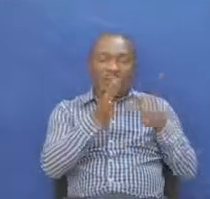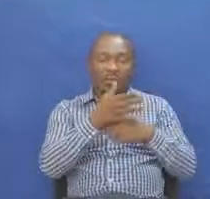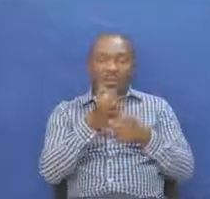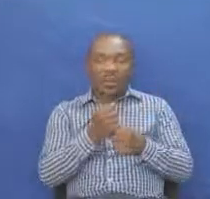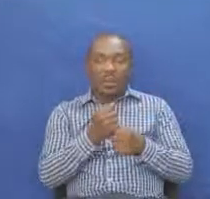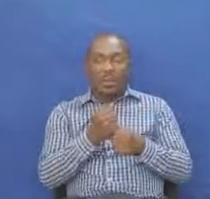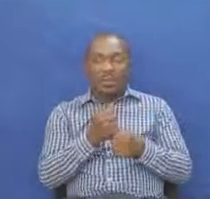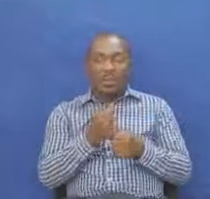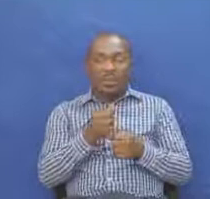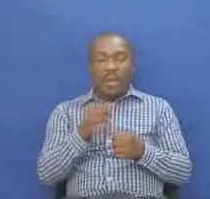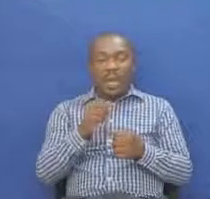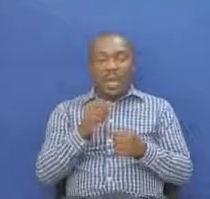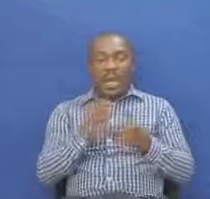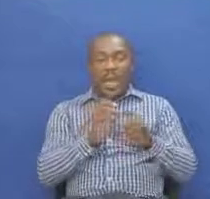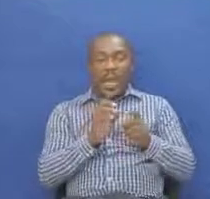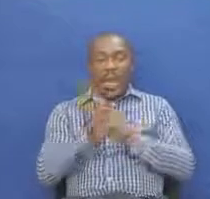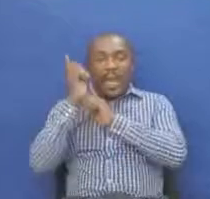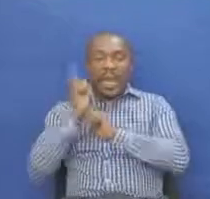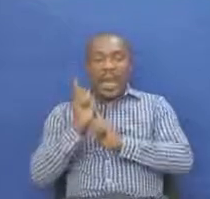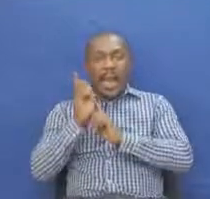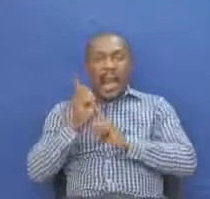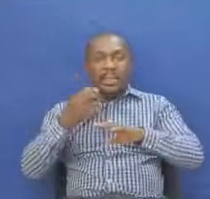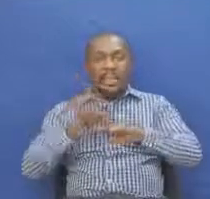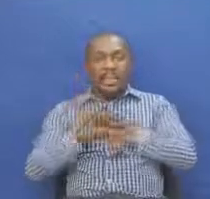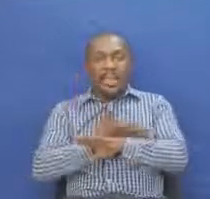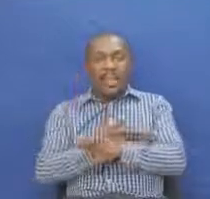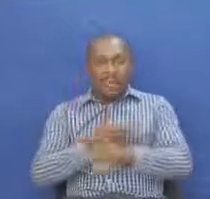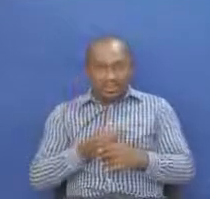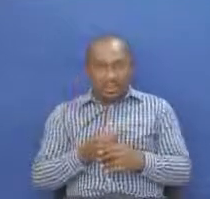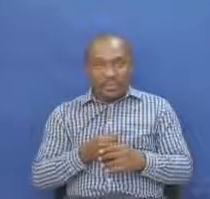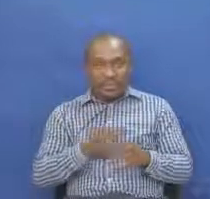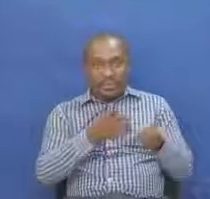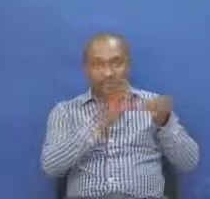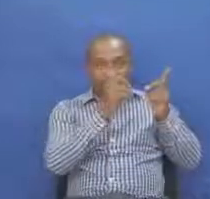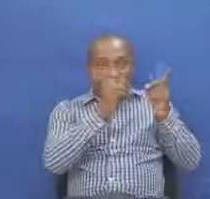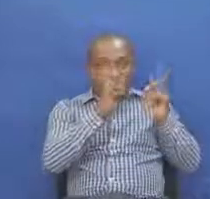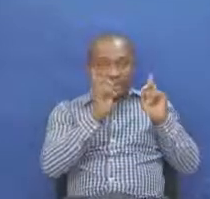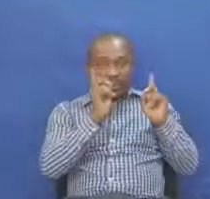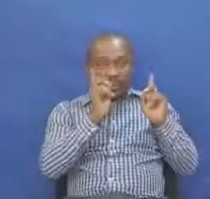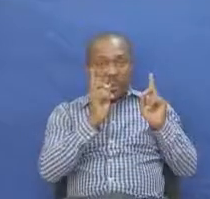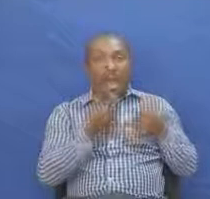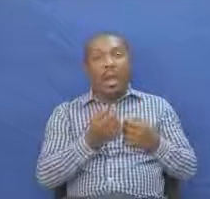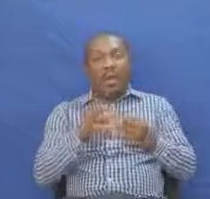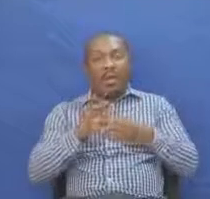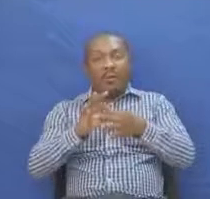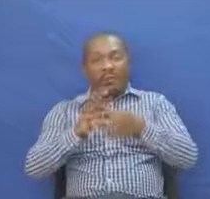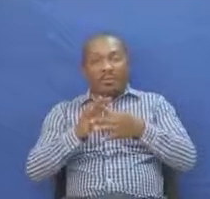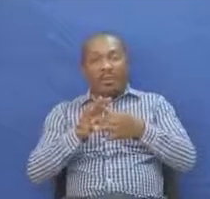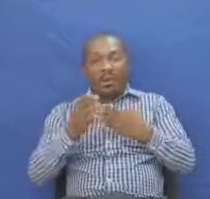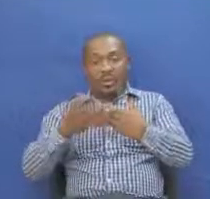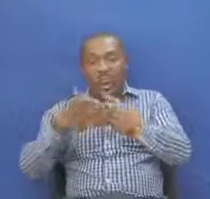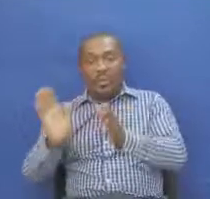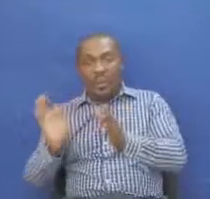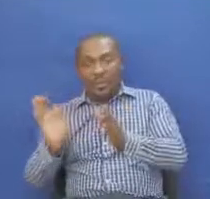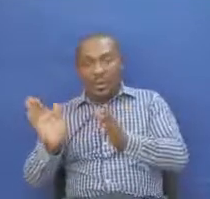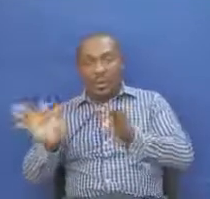What's the function of guard cells? Yes, guard cells are involved in the opening and the closing of